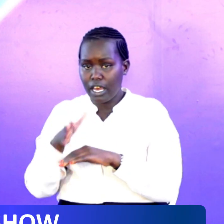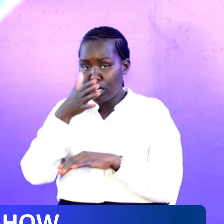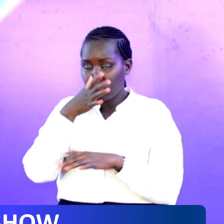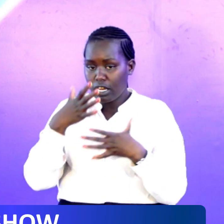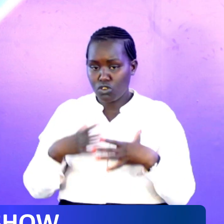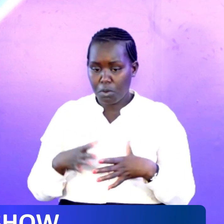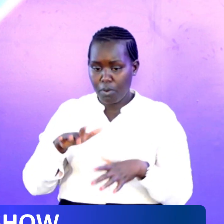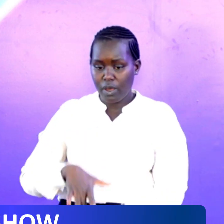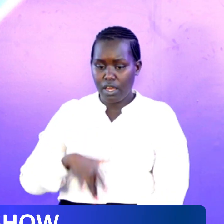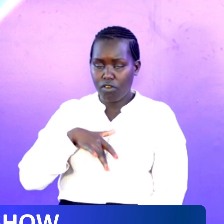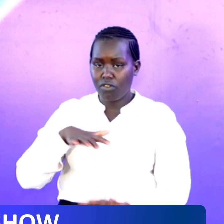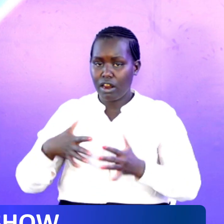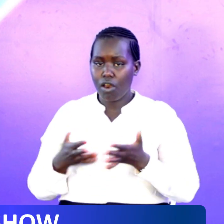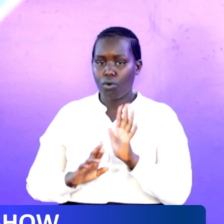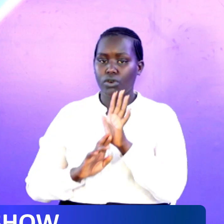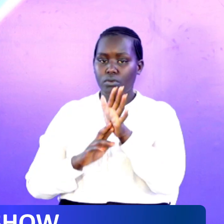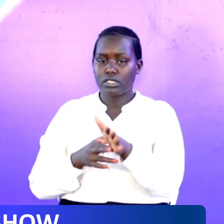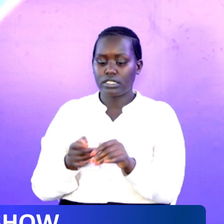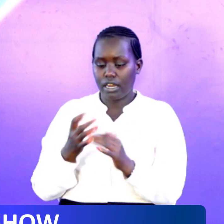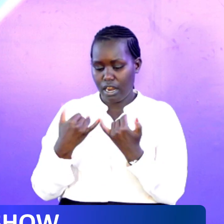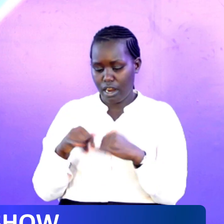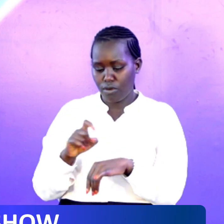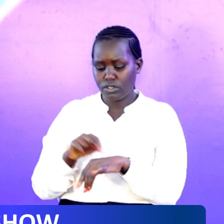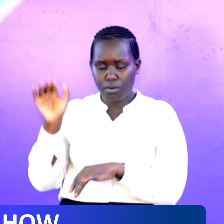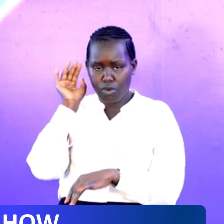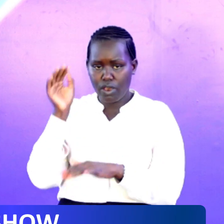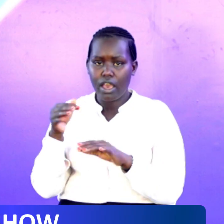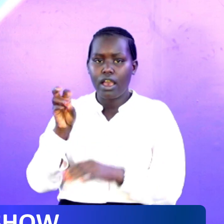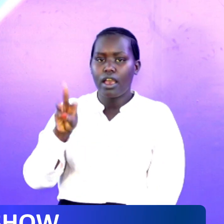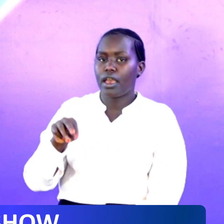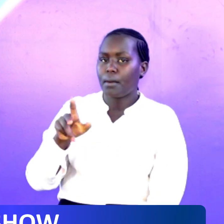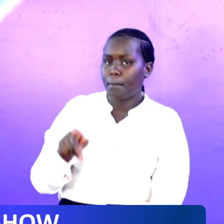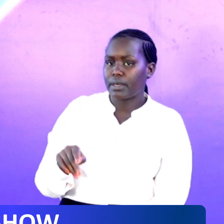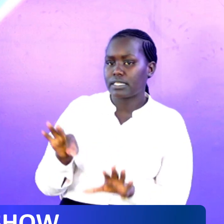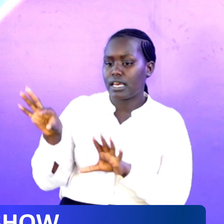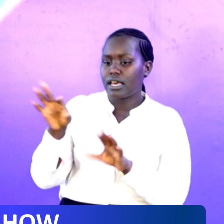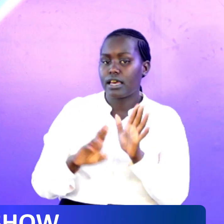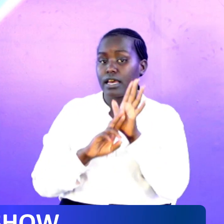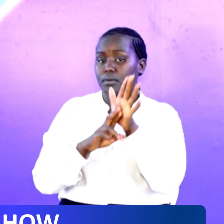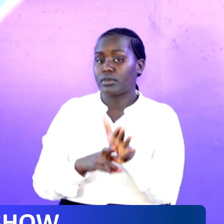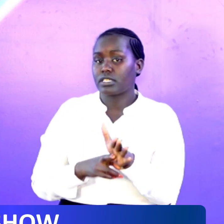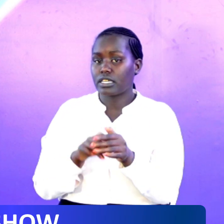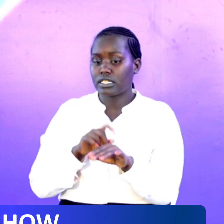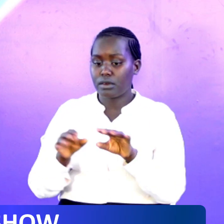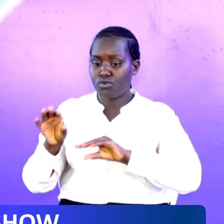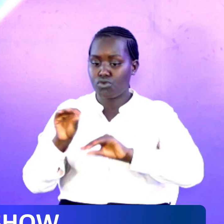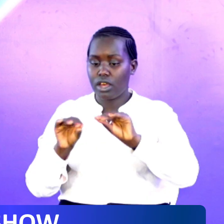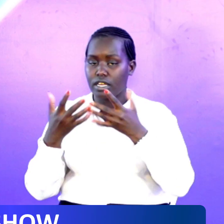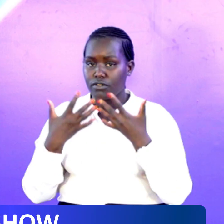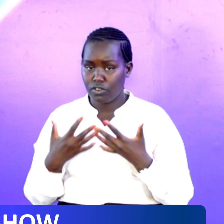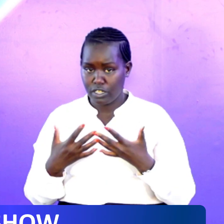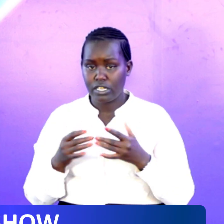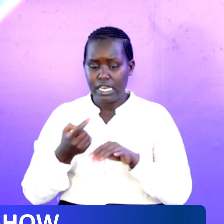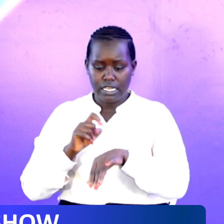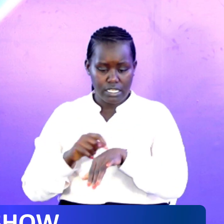feel represented. Now, when you hear that members of parliament represent you when you elect them, MCs represent you when you elect them, when you listen to